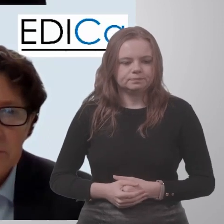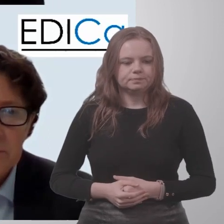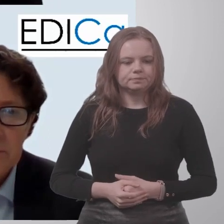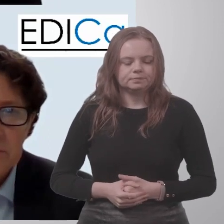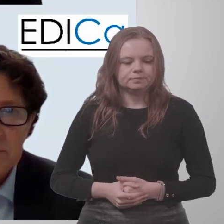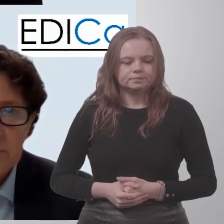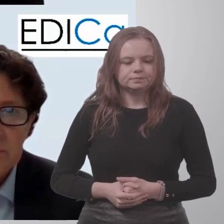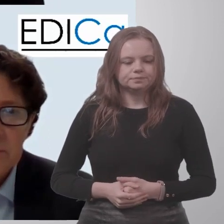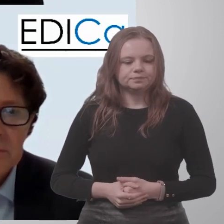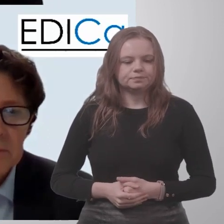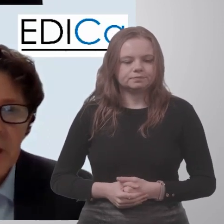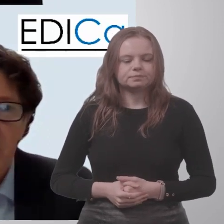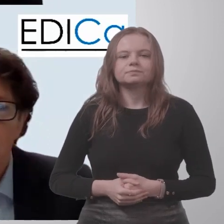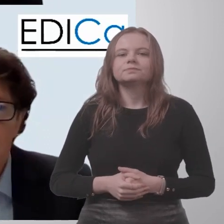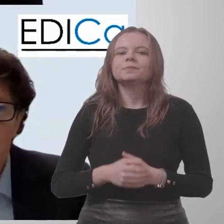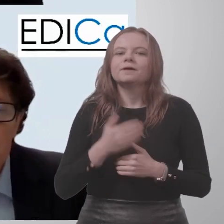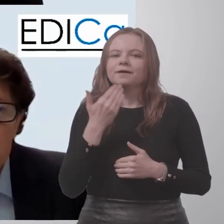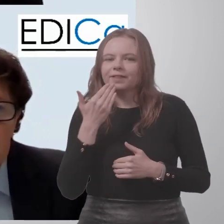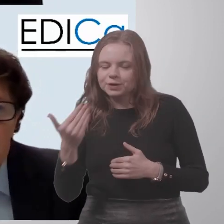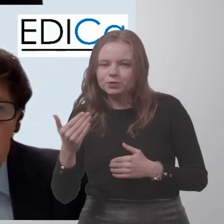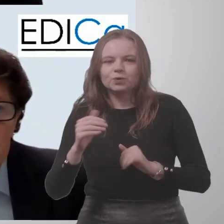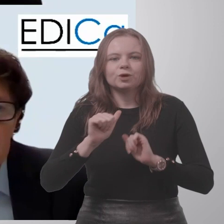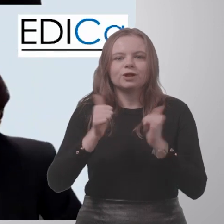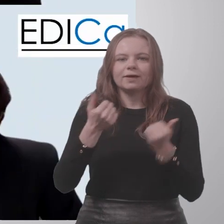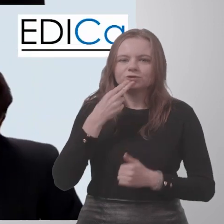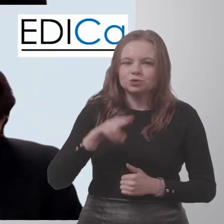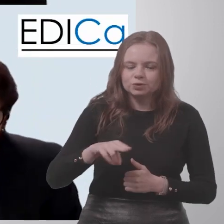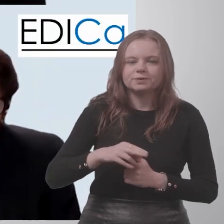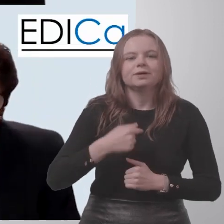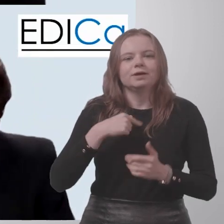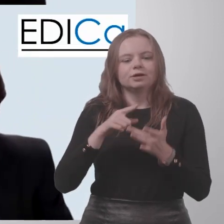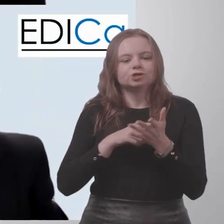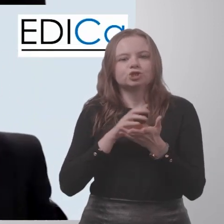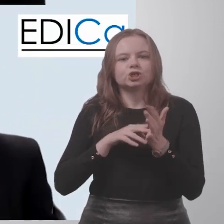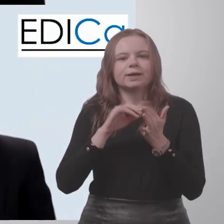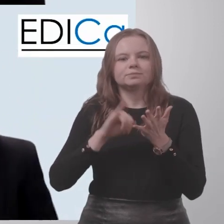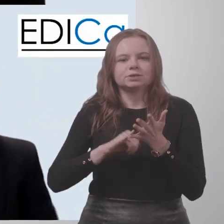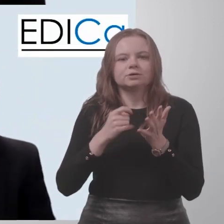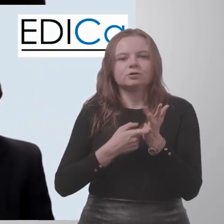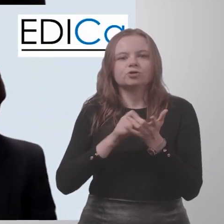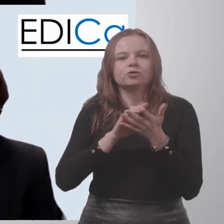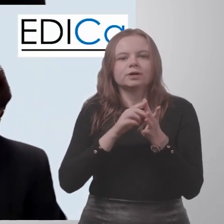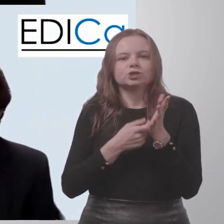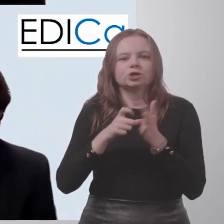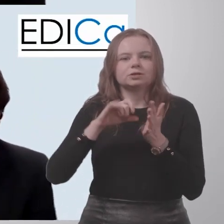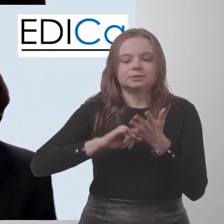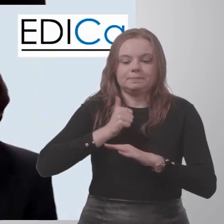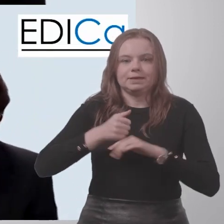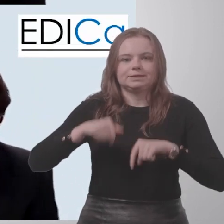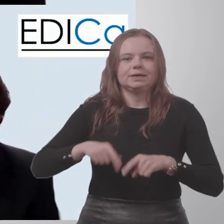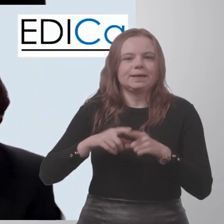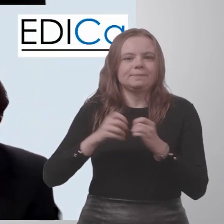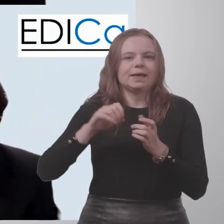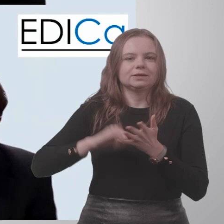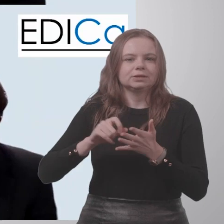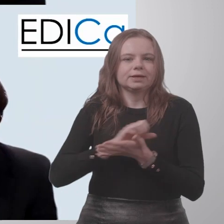Thank you, Robert. Yeah, thanks, Jason, and good afternoon to everybody as well. Yeah, I'm James Richards. I'm based here in the Edinburgh